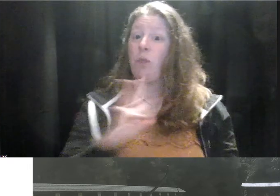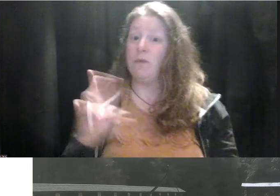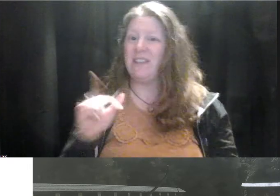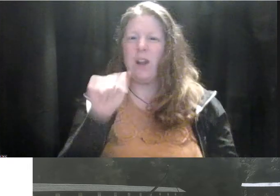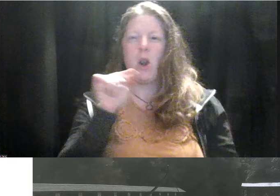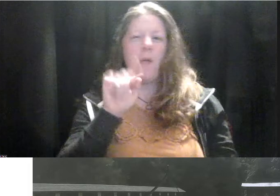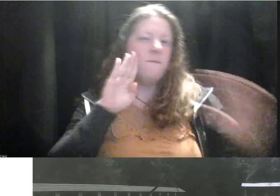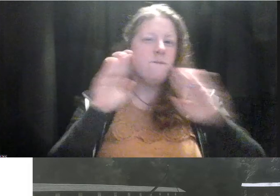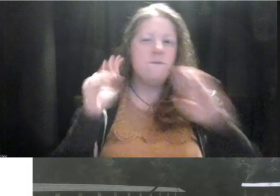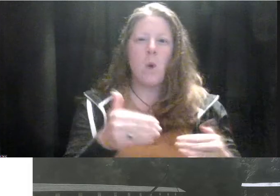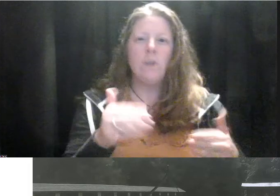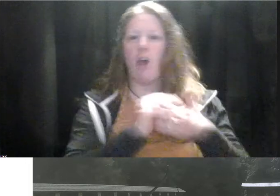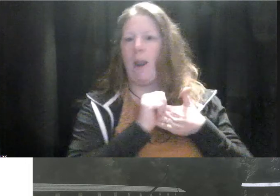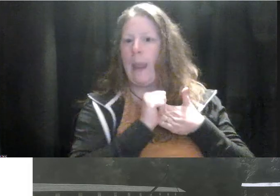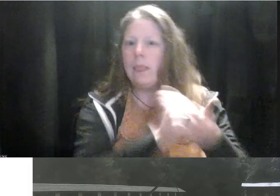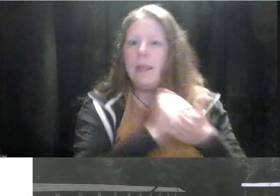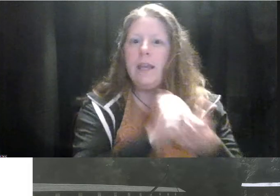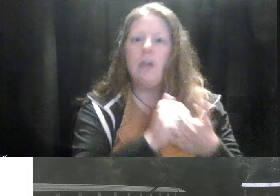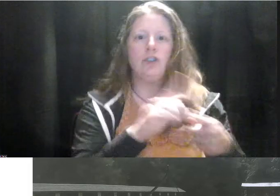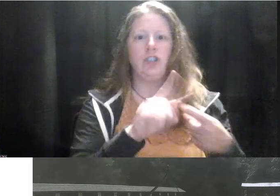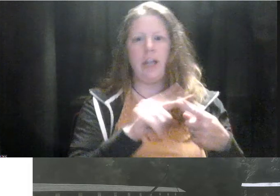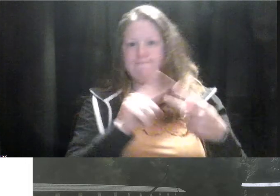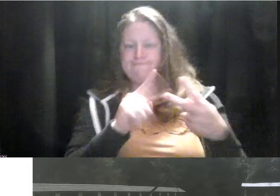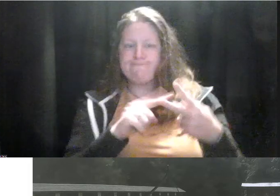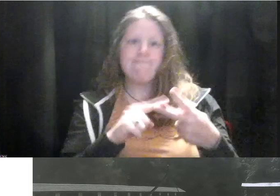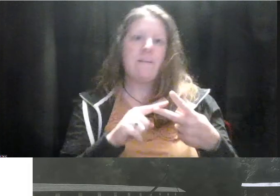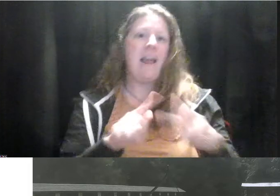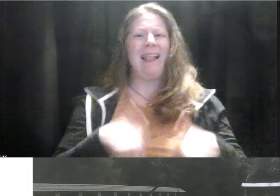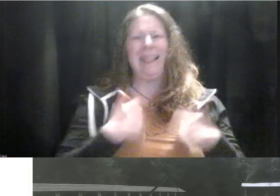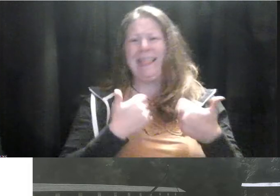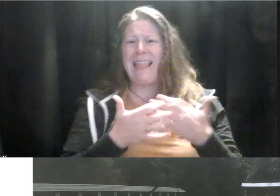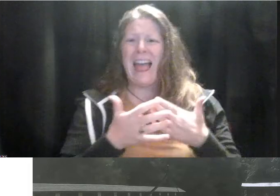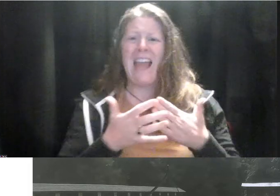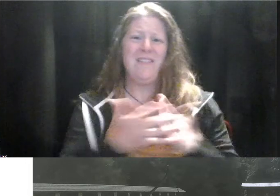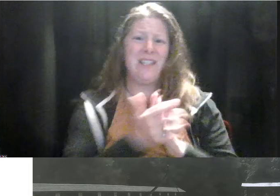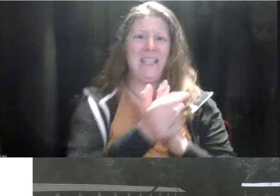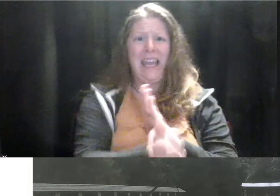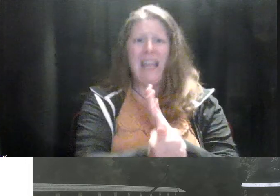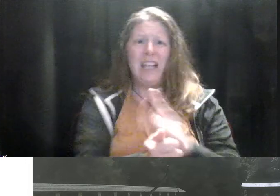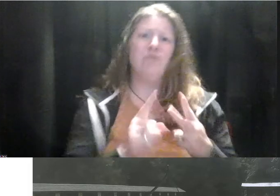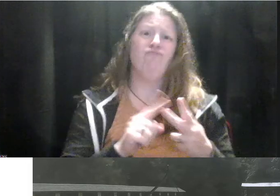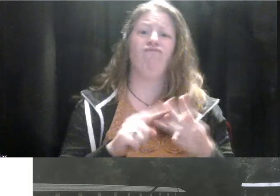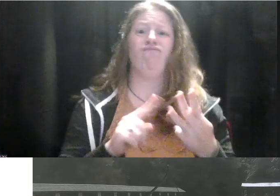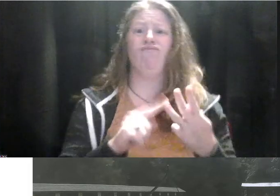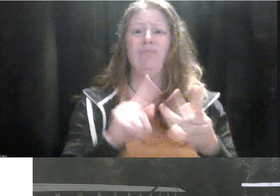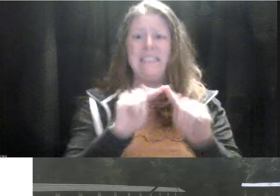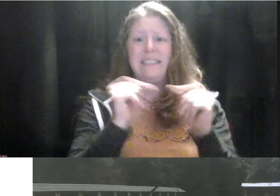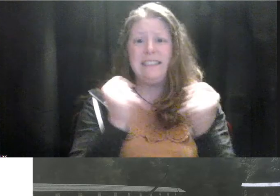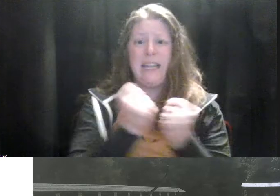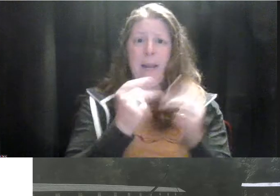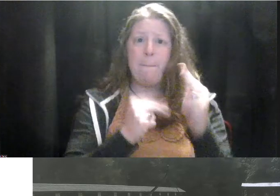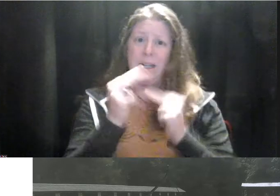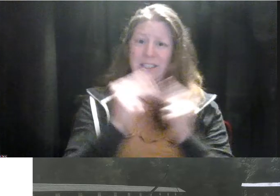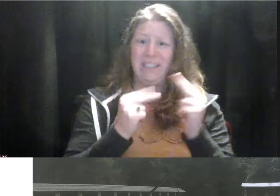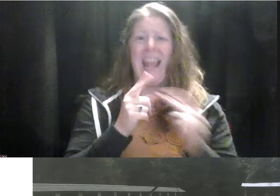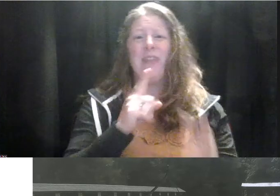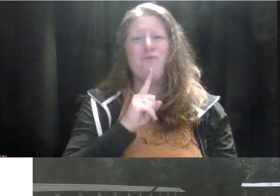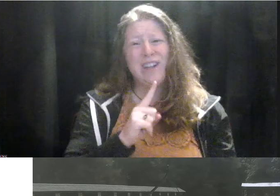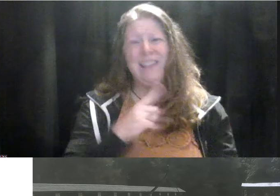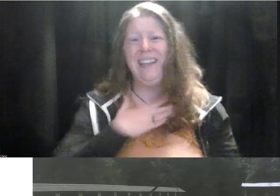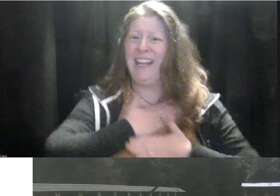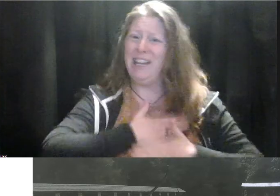kids. So we're going to focus on leadership skills, life skills,